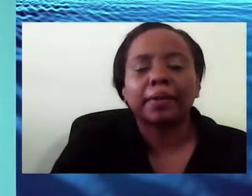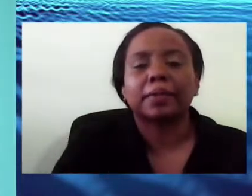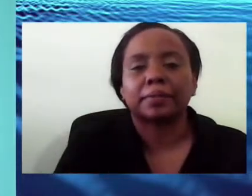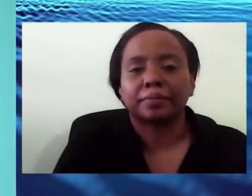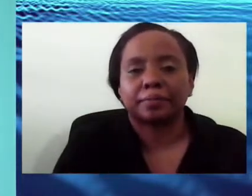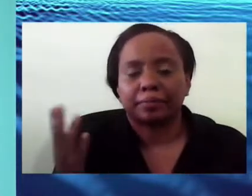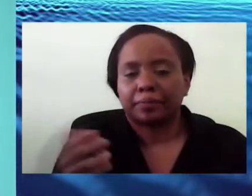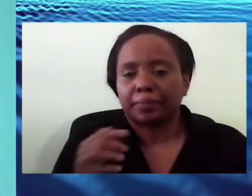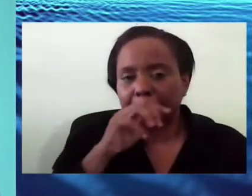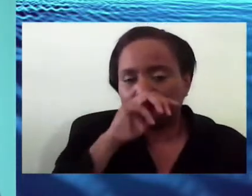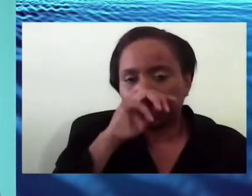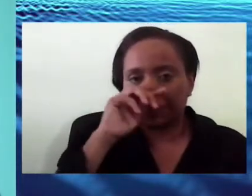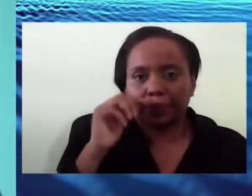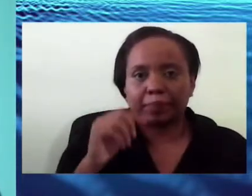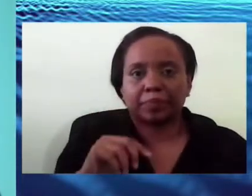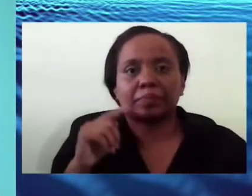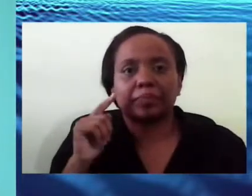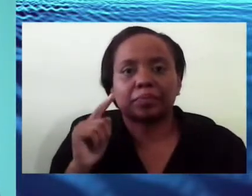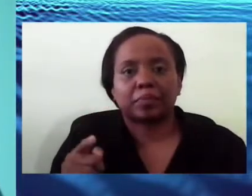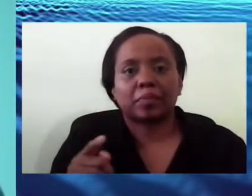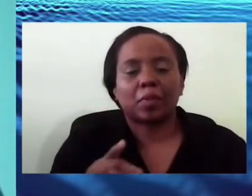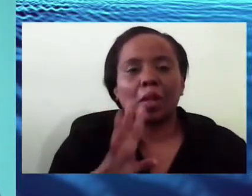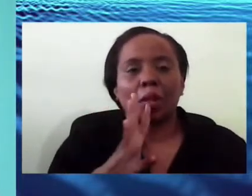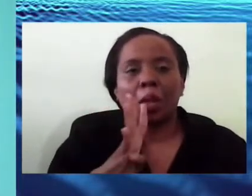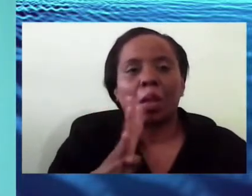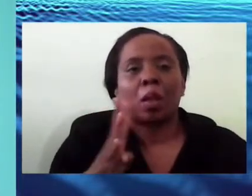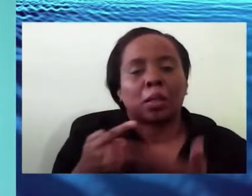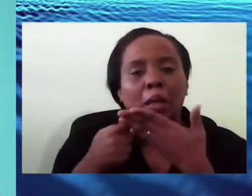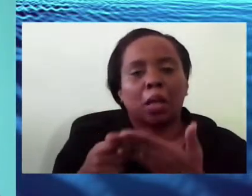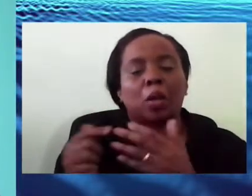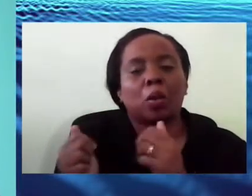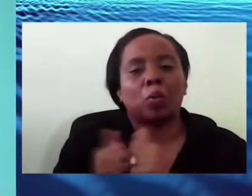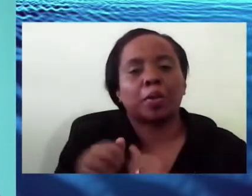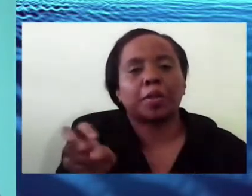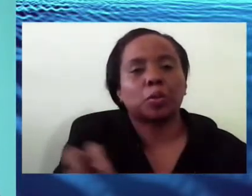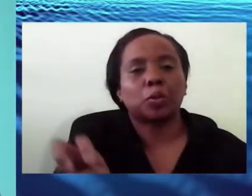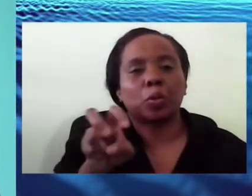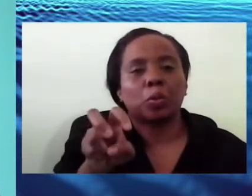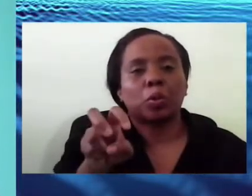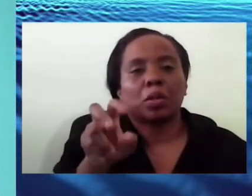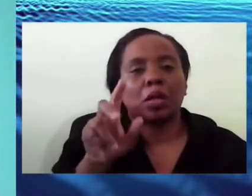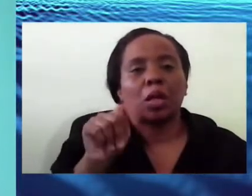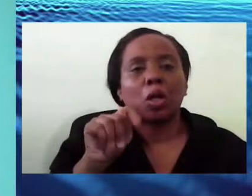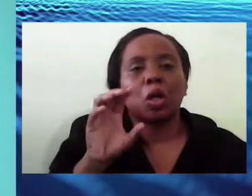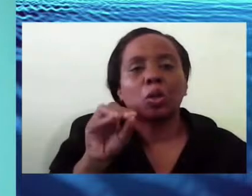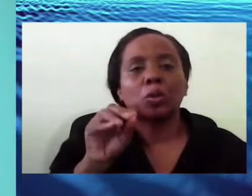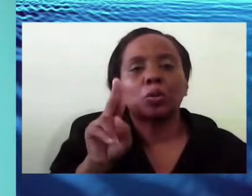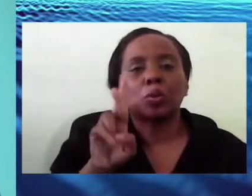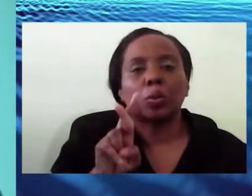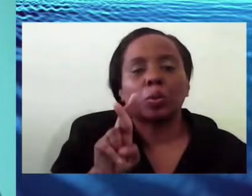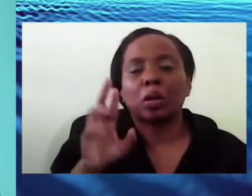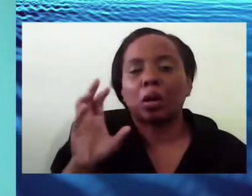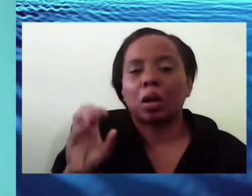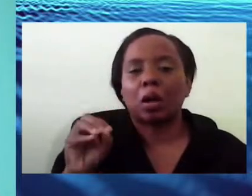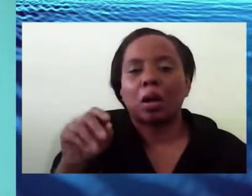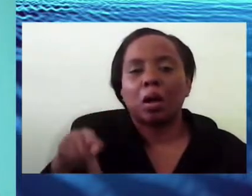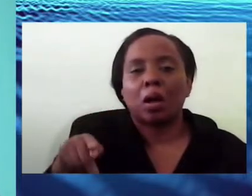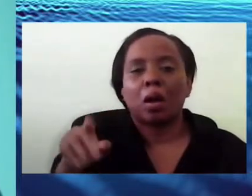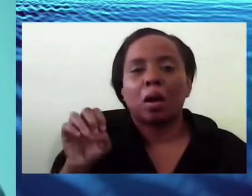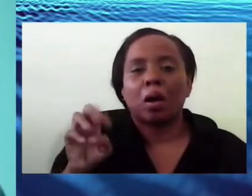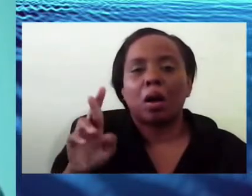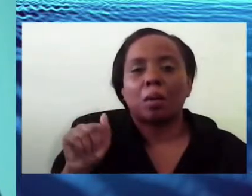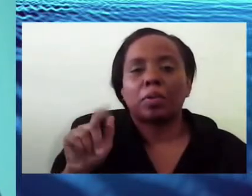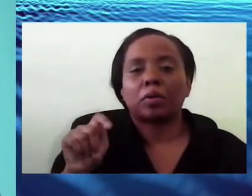early conversation with those 82 operators, if you can give us a pretty early prediction in terms of what they were telling you